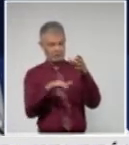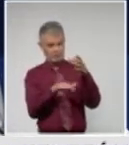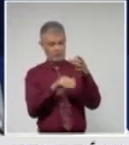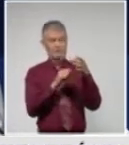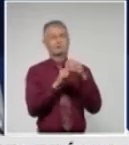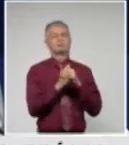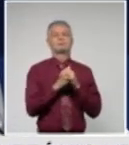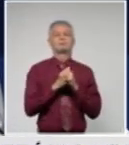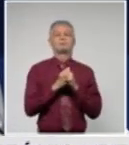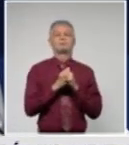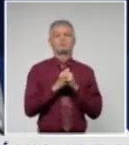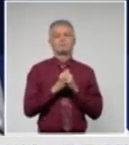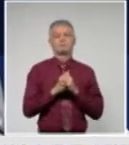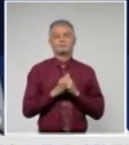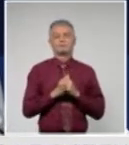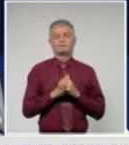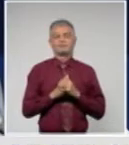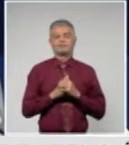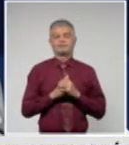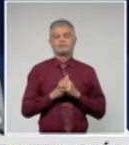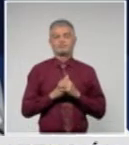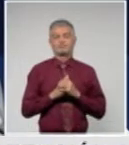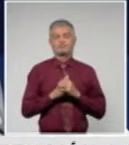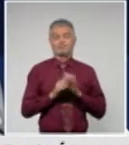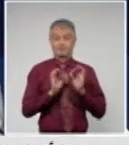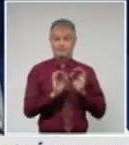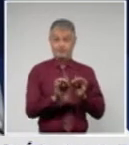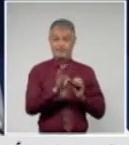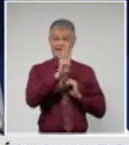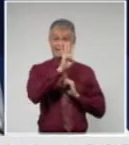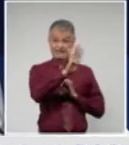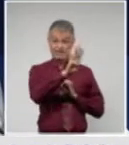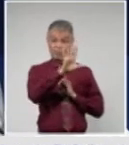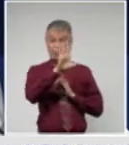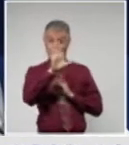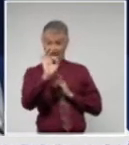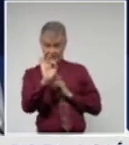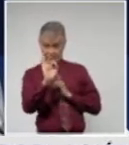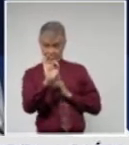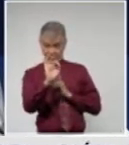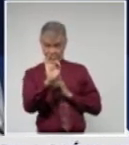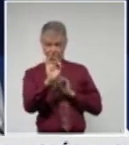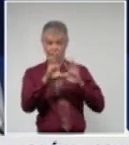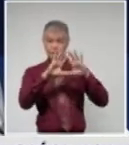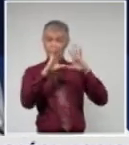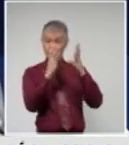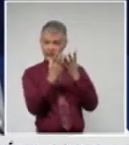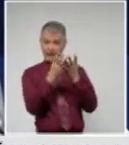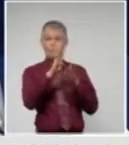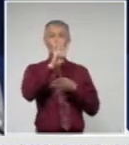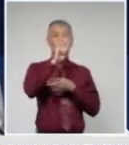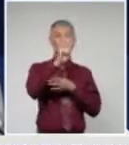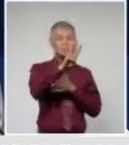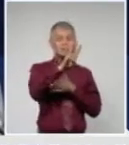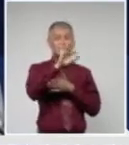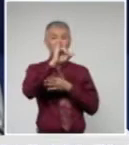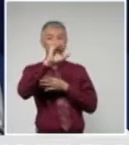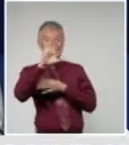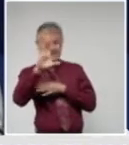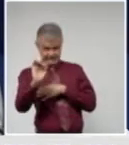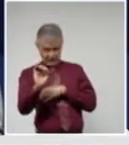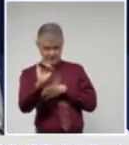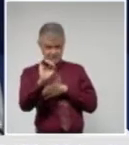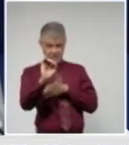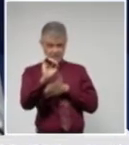cases to Sancti Spiritus. As I mentioned, the imported case was detected in the municipality of